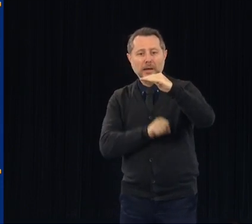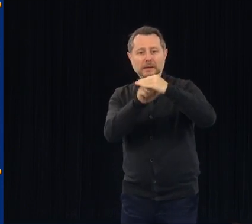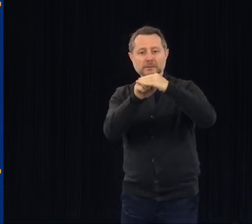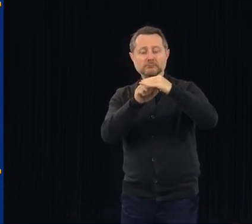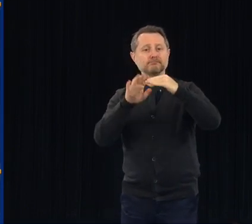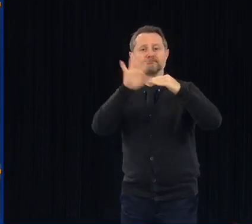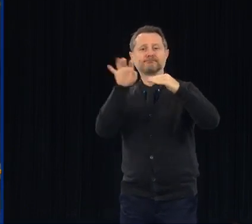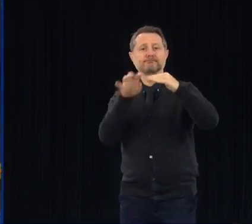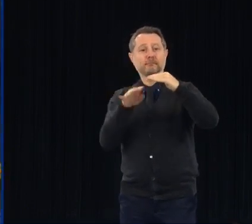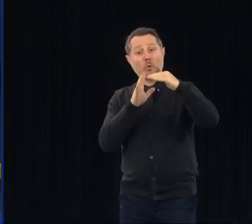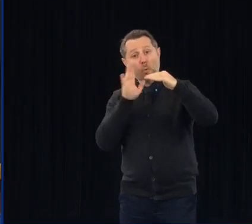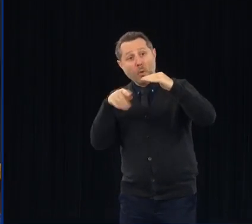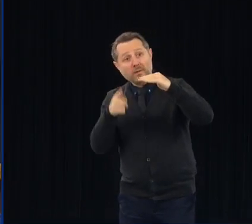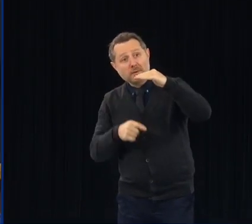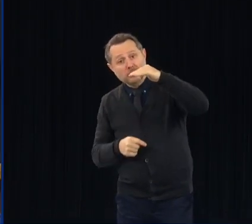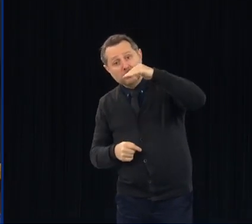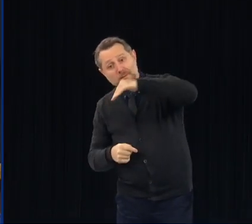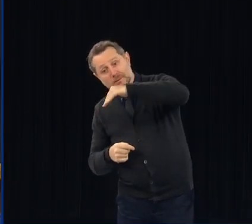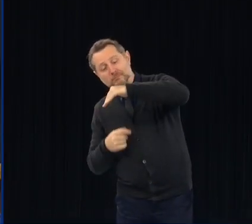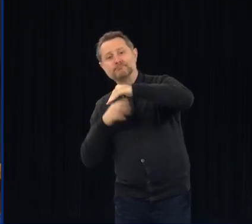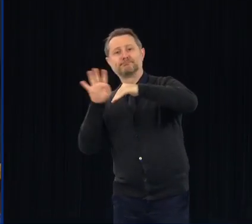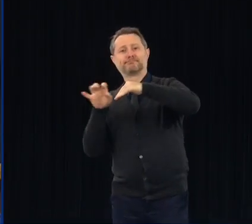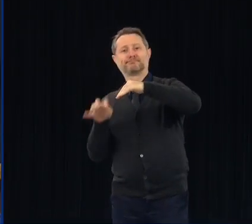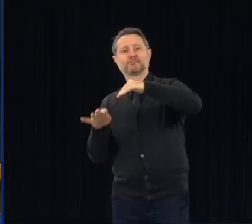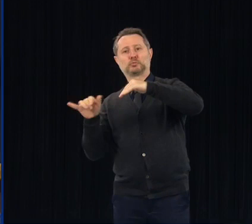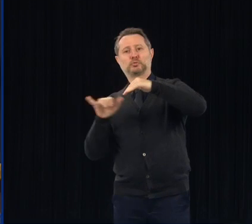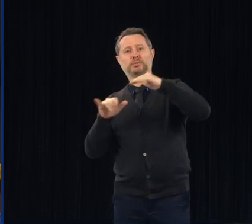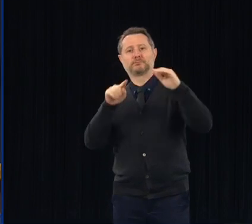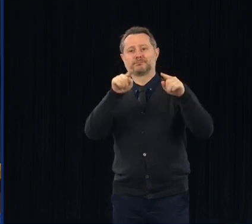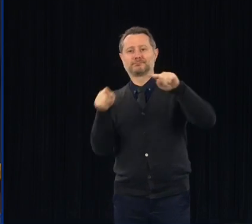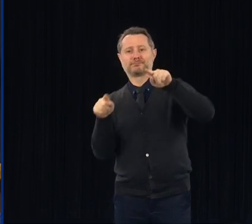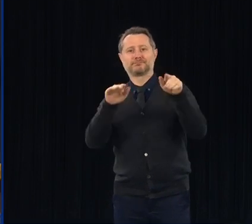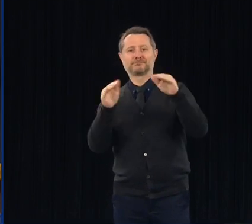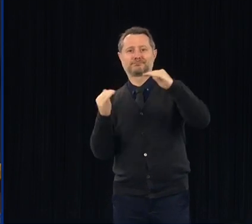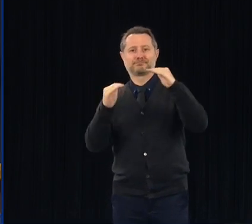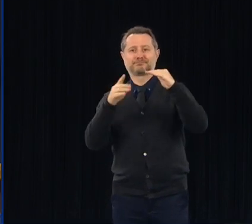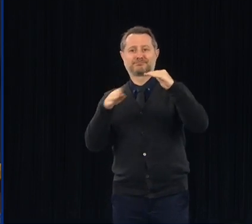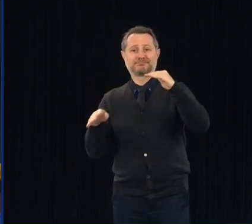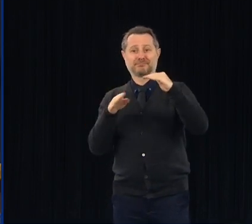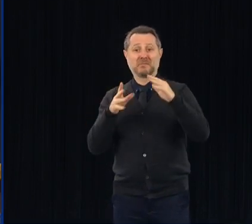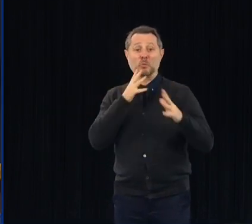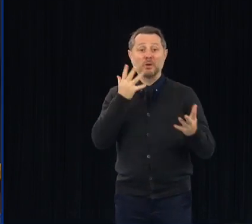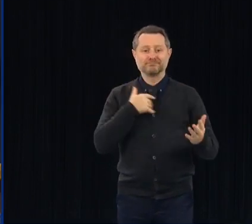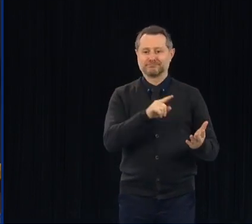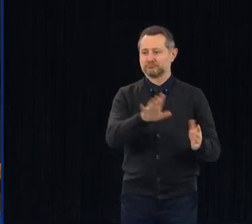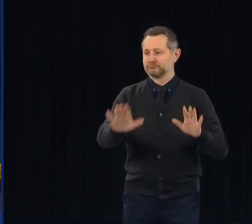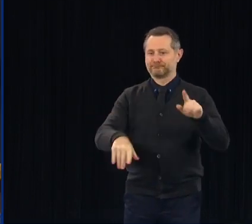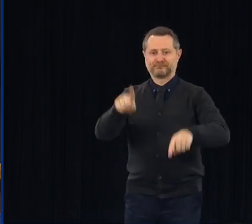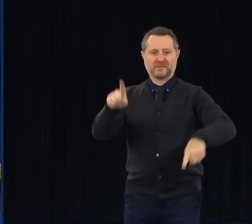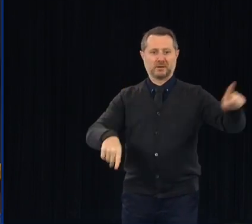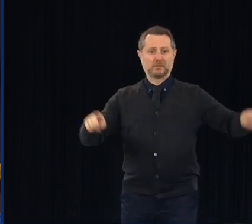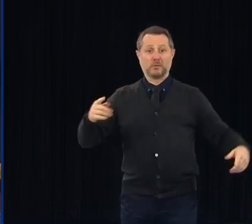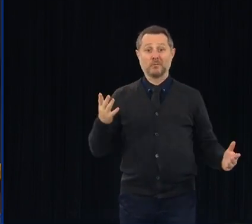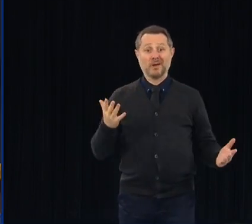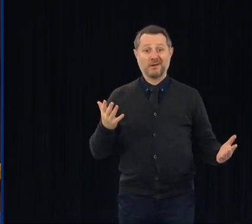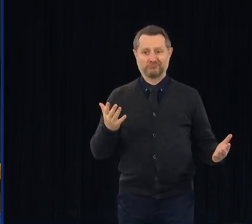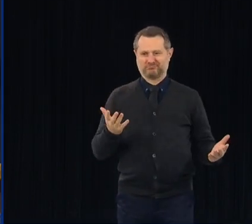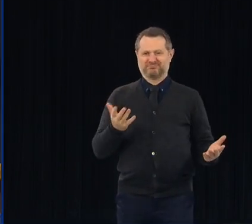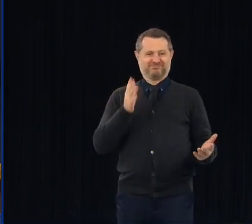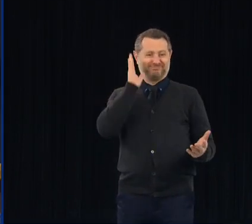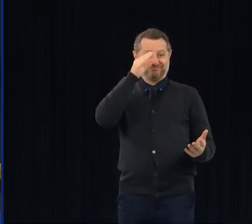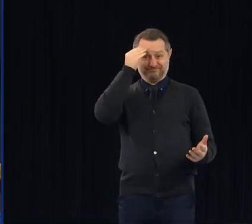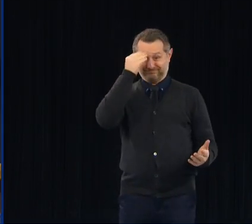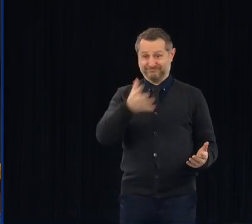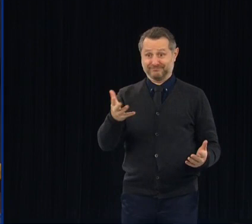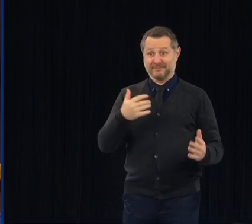much. Then there's a difference of, is the apex a point or is the apex a plateau?